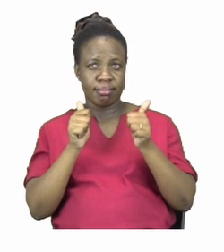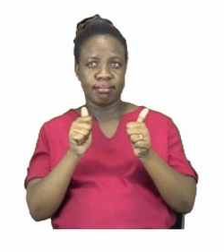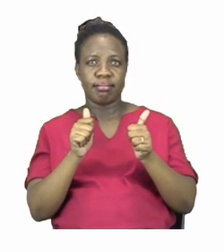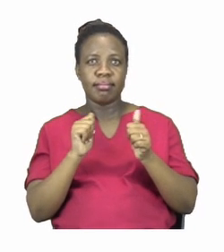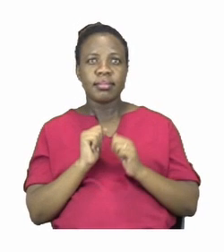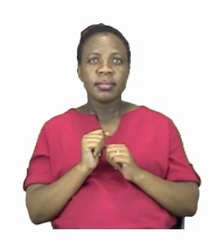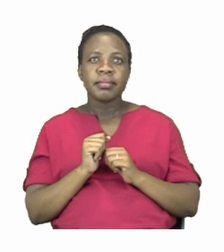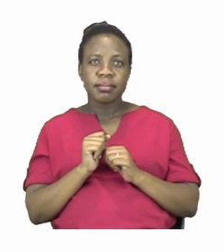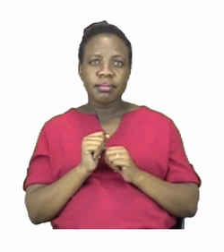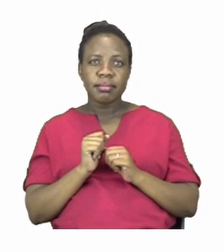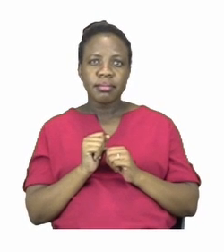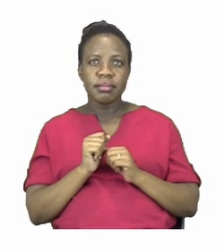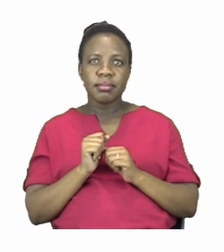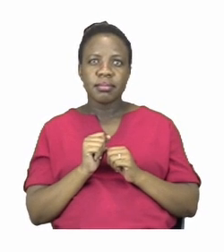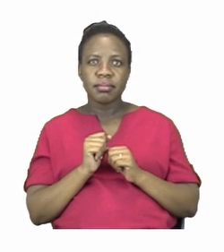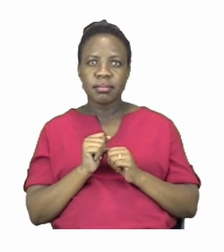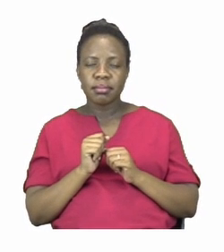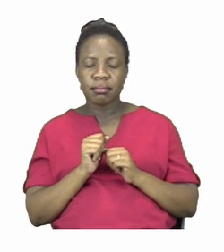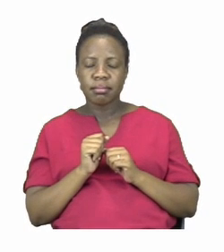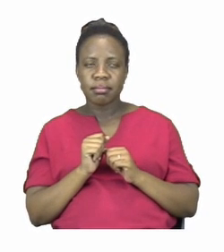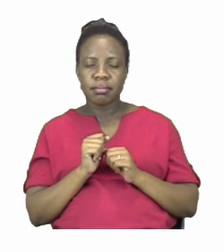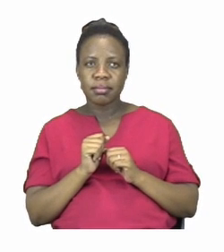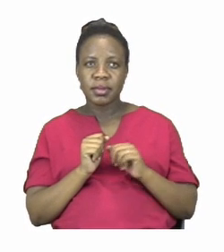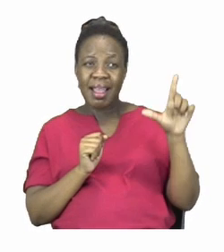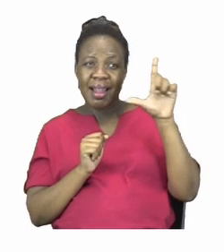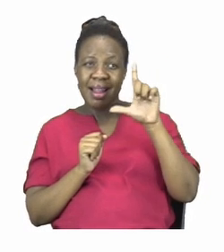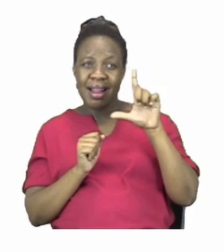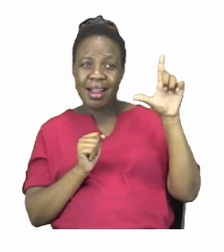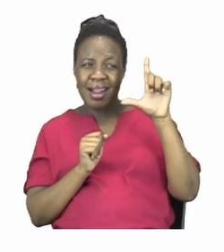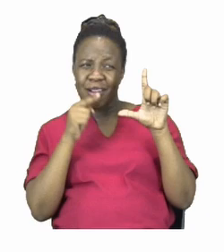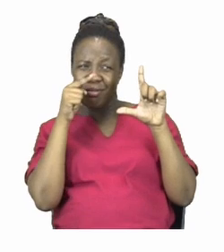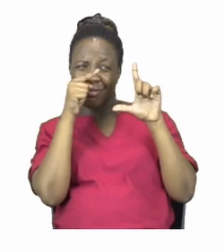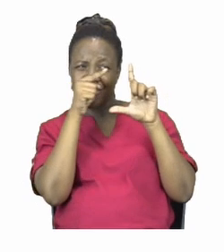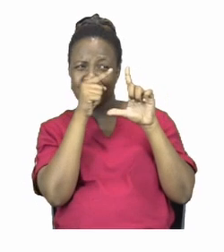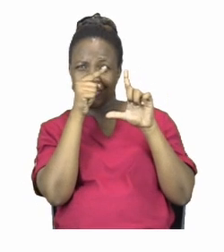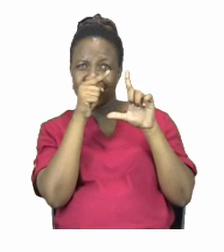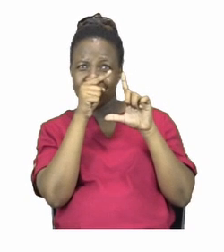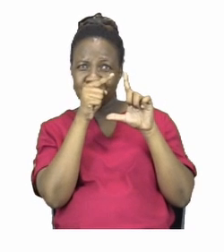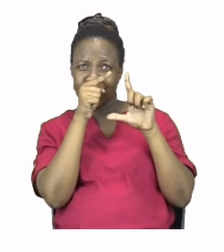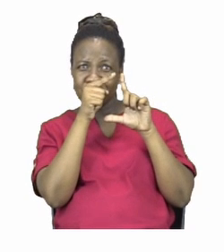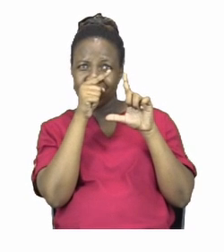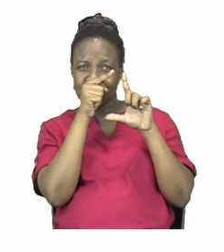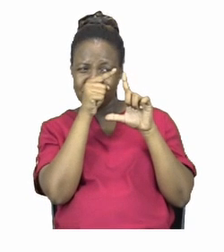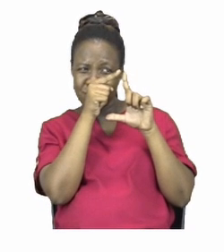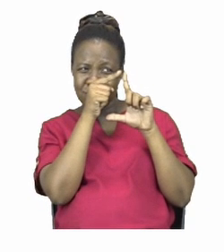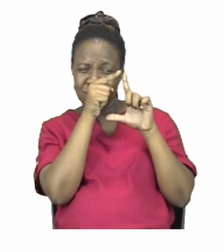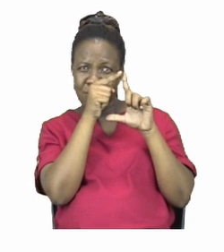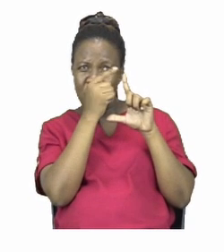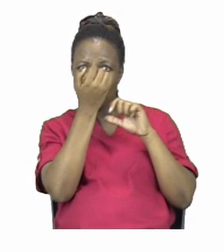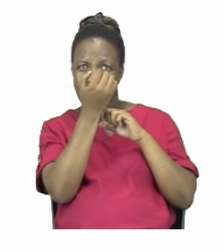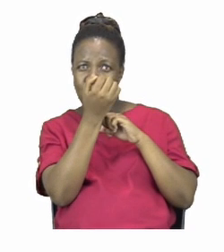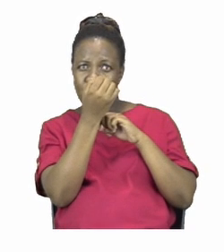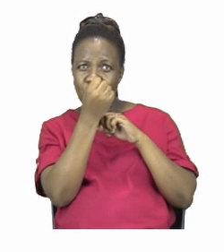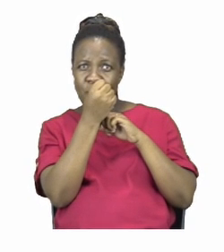there, on the left corner of the map, you will see we are starting with Catherine's house.